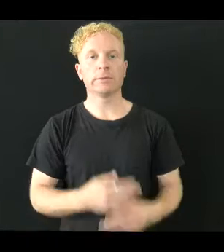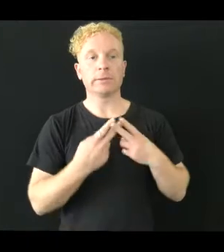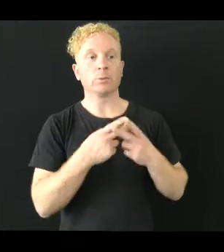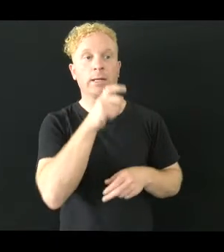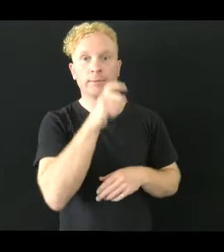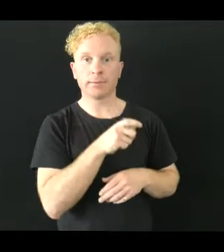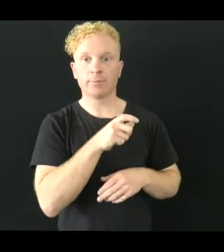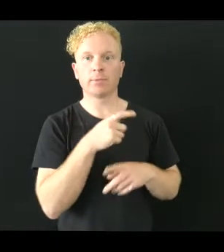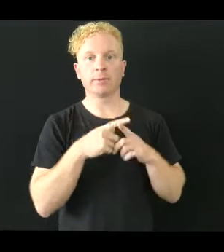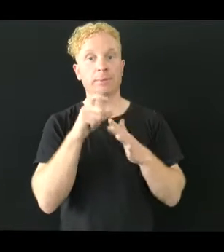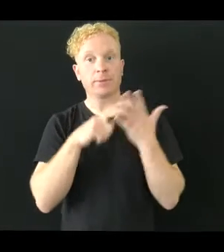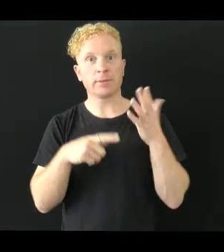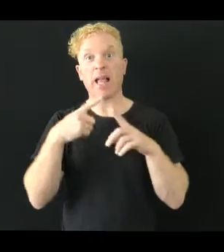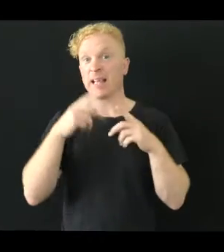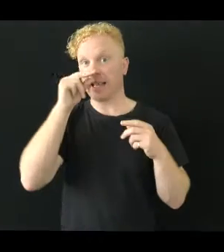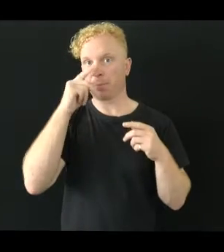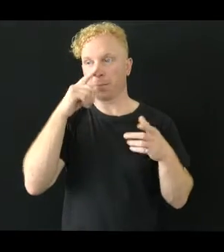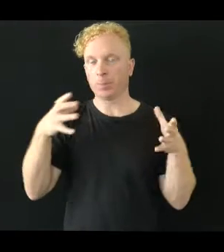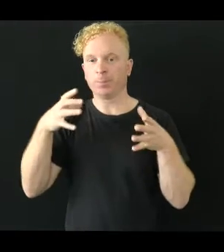Okay, Joe.